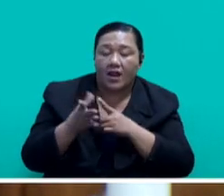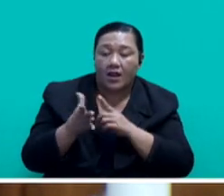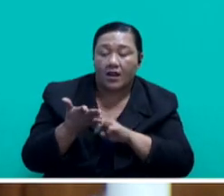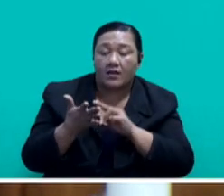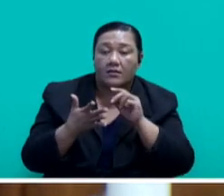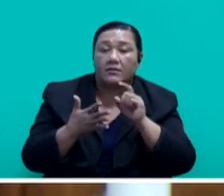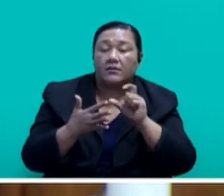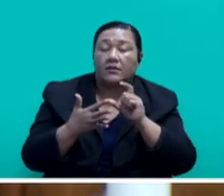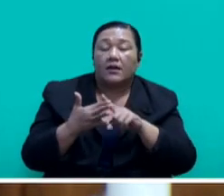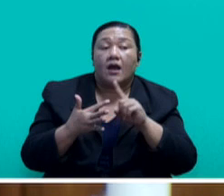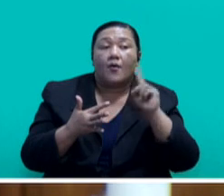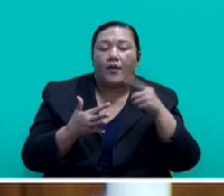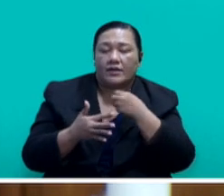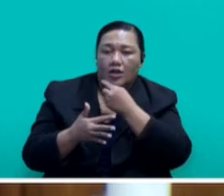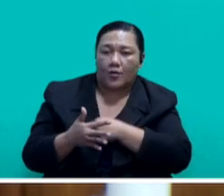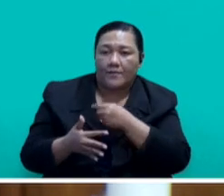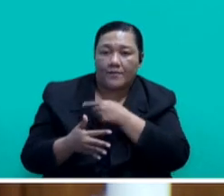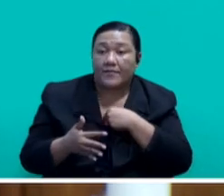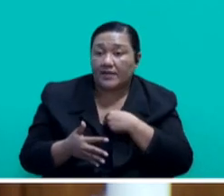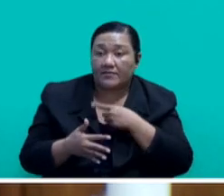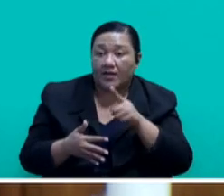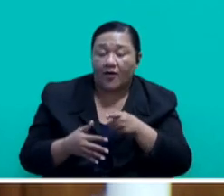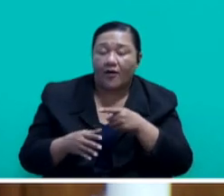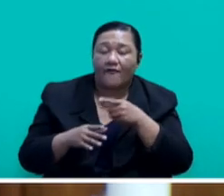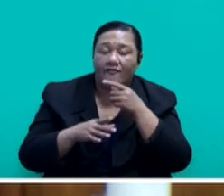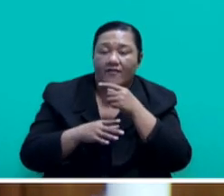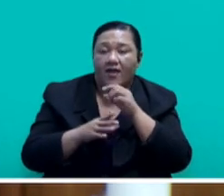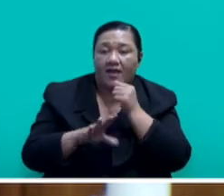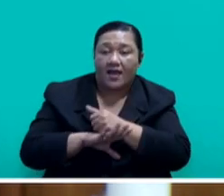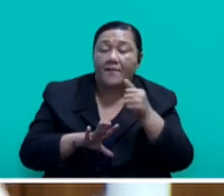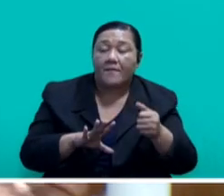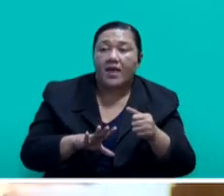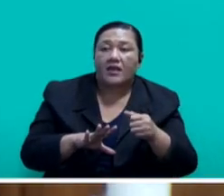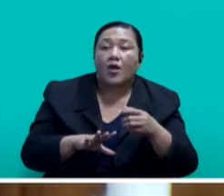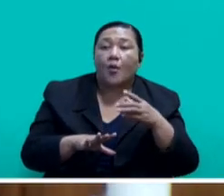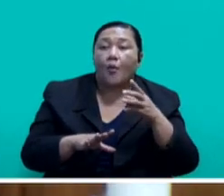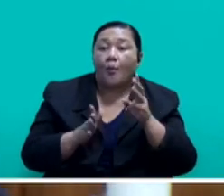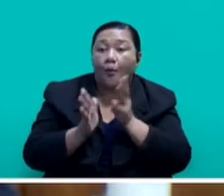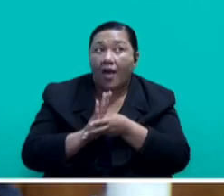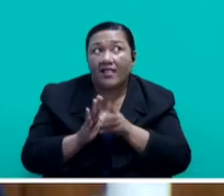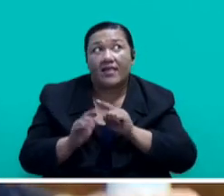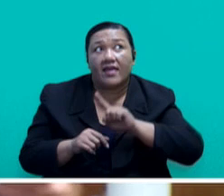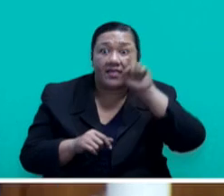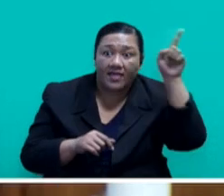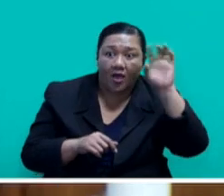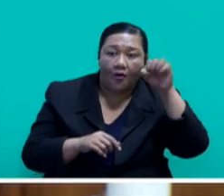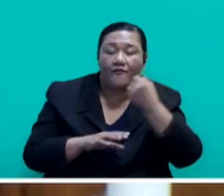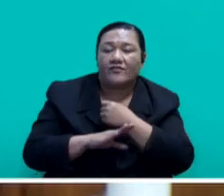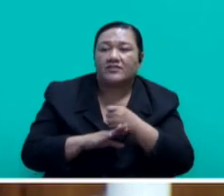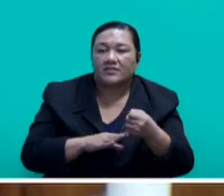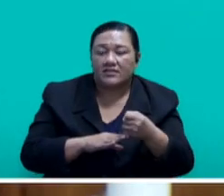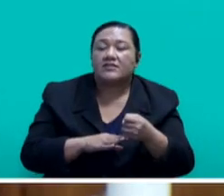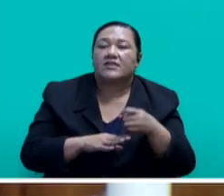government's commitment in ensuring that the welfare of our workers while they are abroad is fully taken care